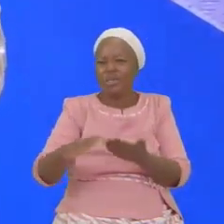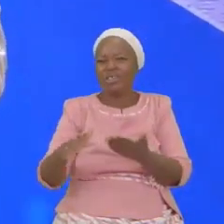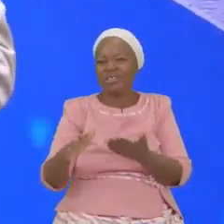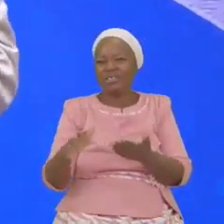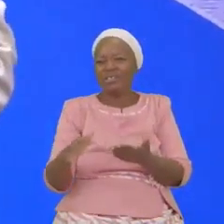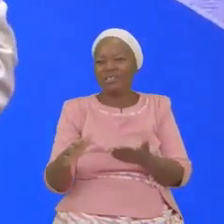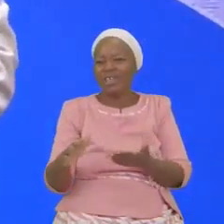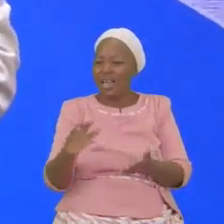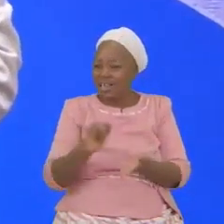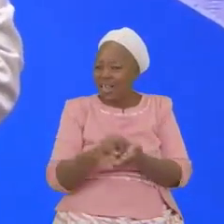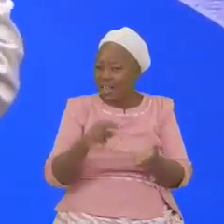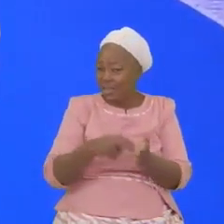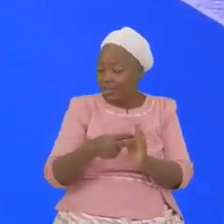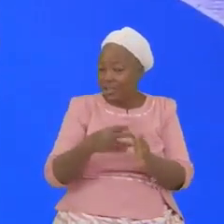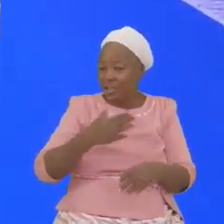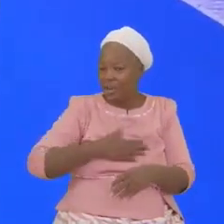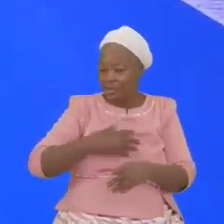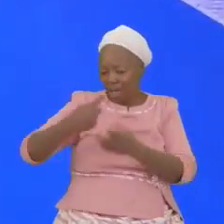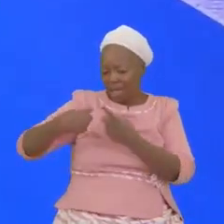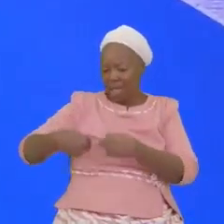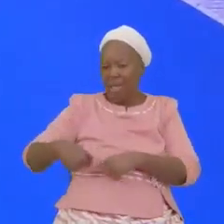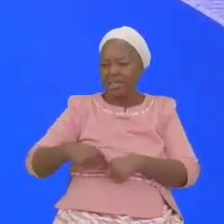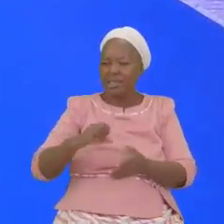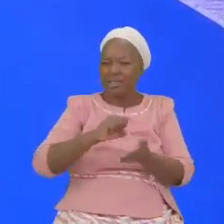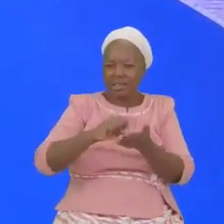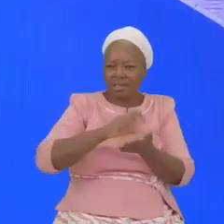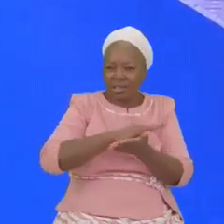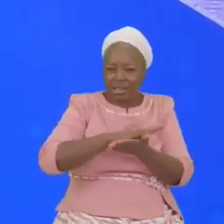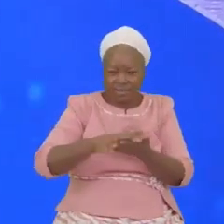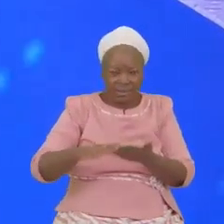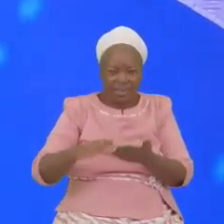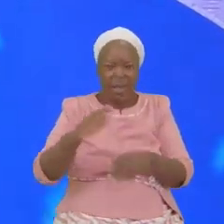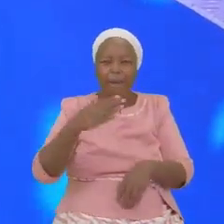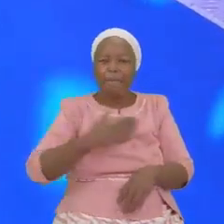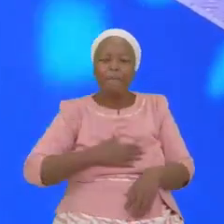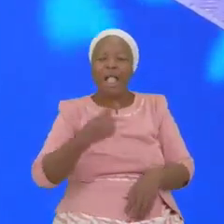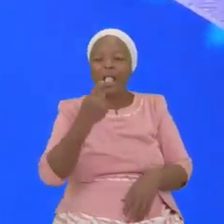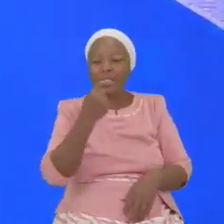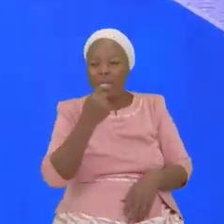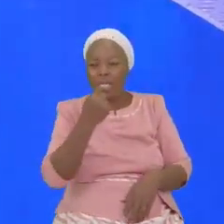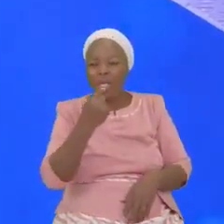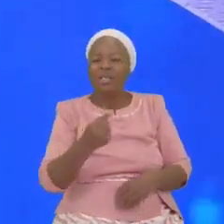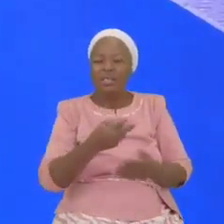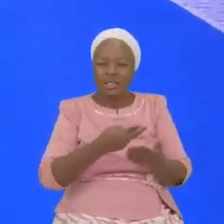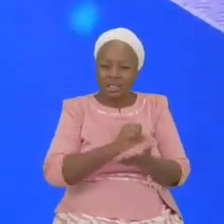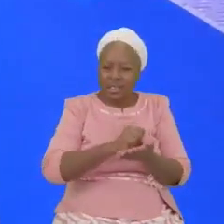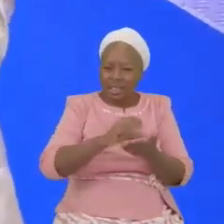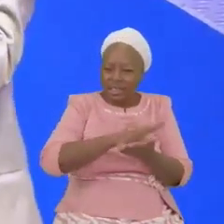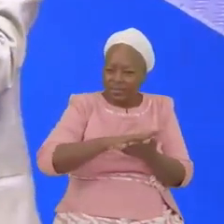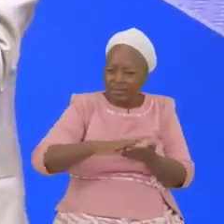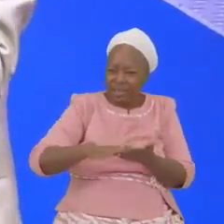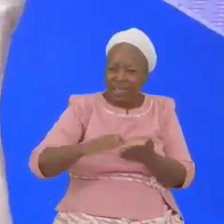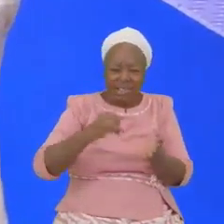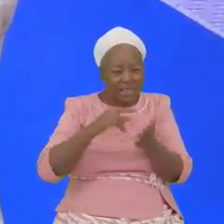That means my heart sanctified, my tongue sanctified. It means